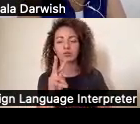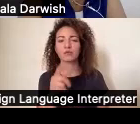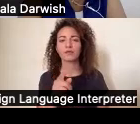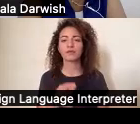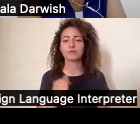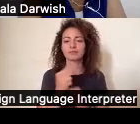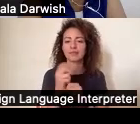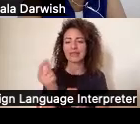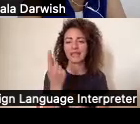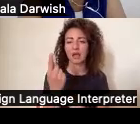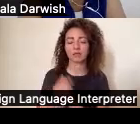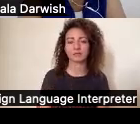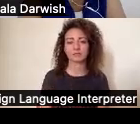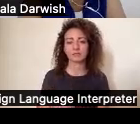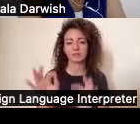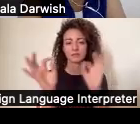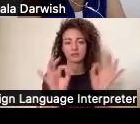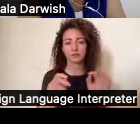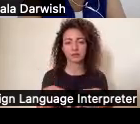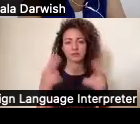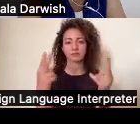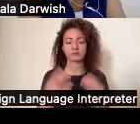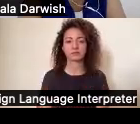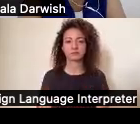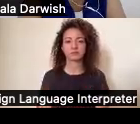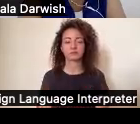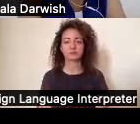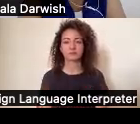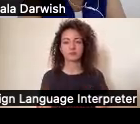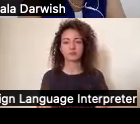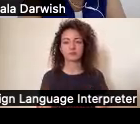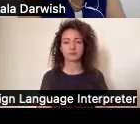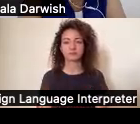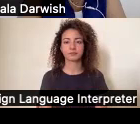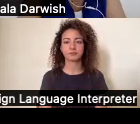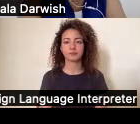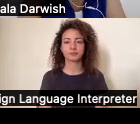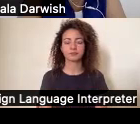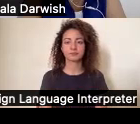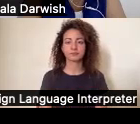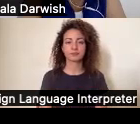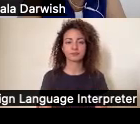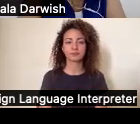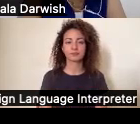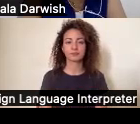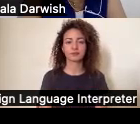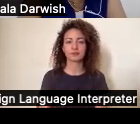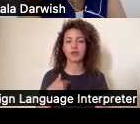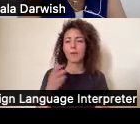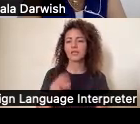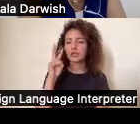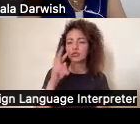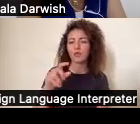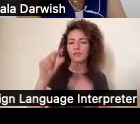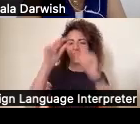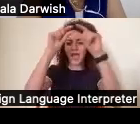something here. I cannot. I want to see the header, but it's not visible for me.